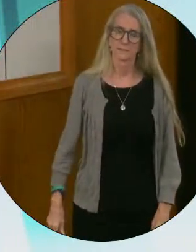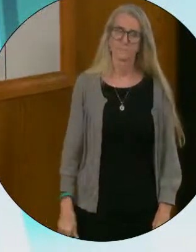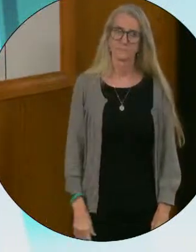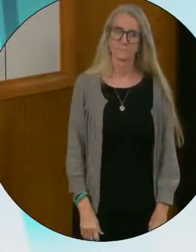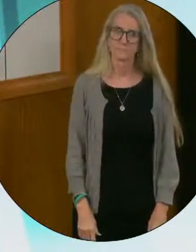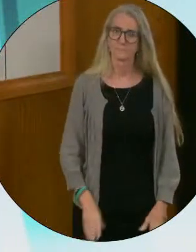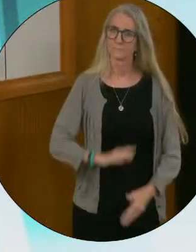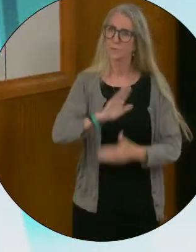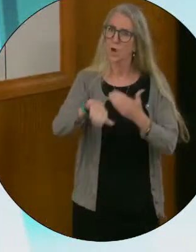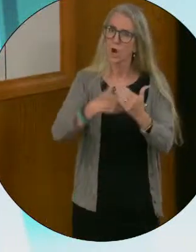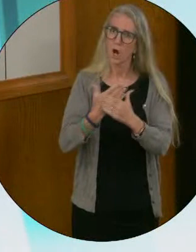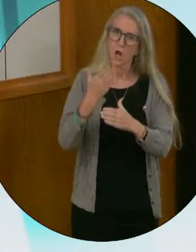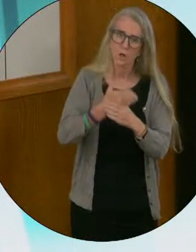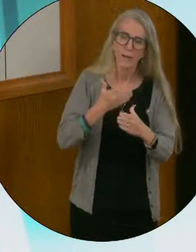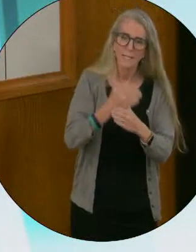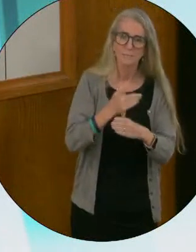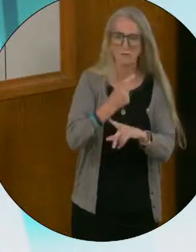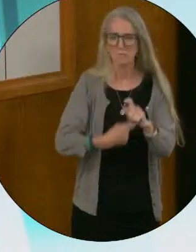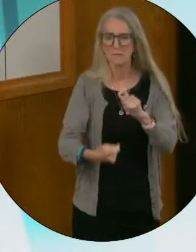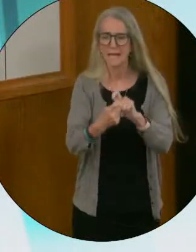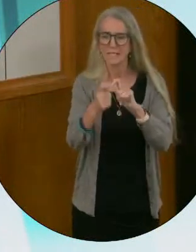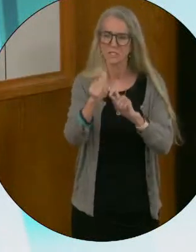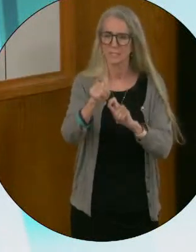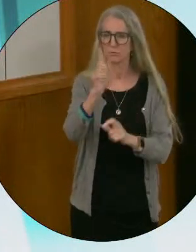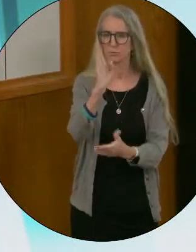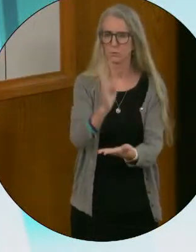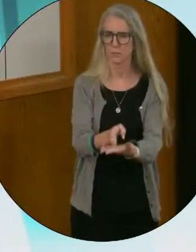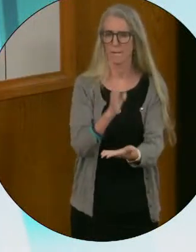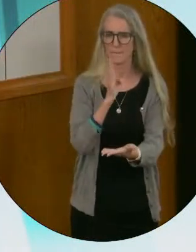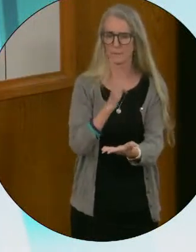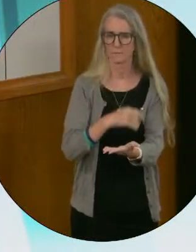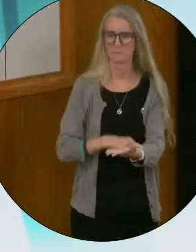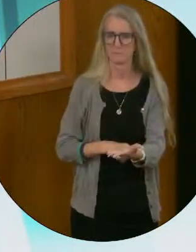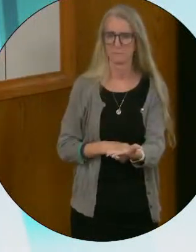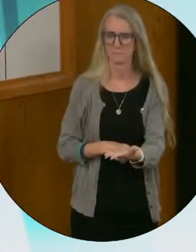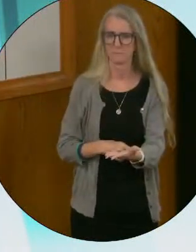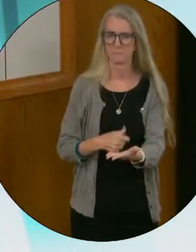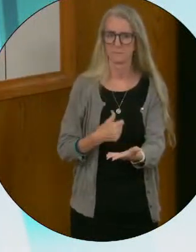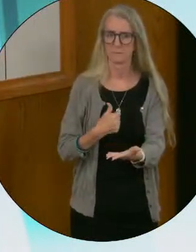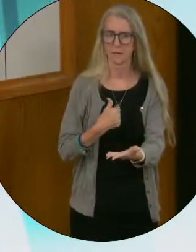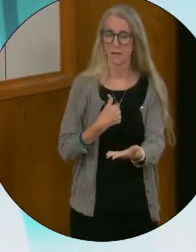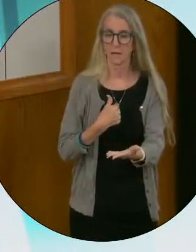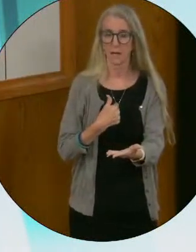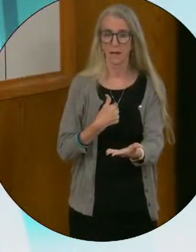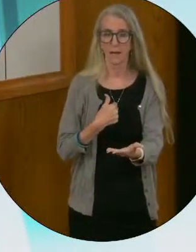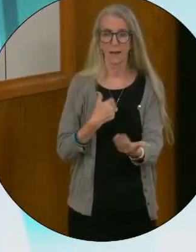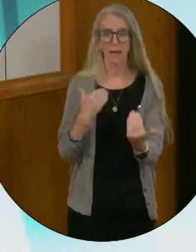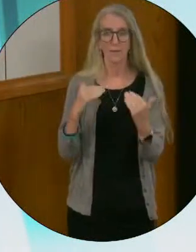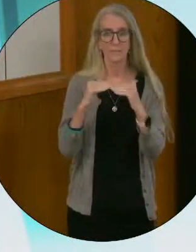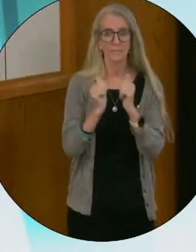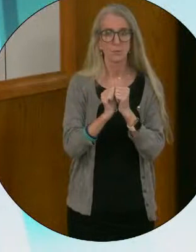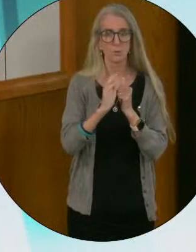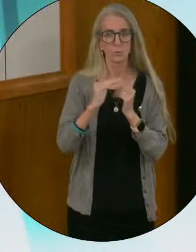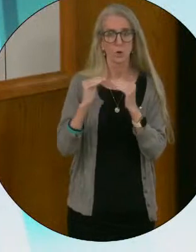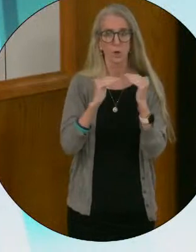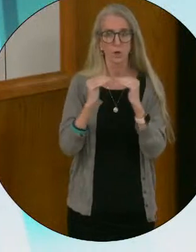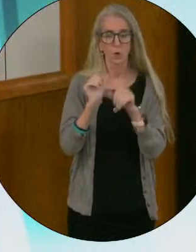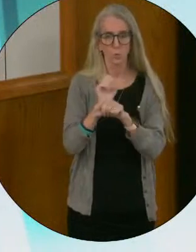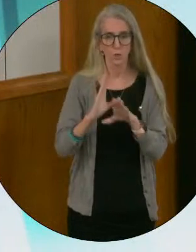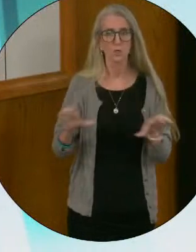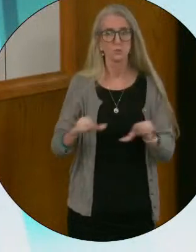All the harassment and retaliation need to stop. I'm going to get with your coworker, and we're going to do some more